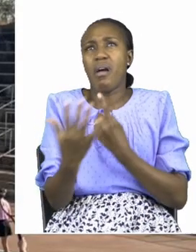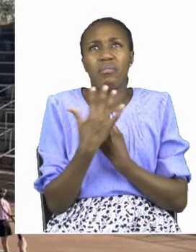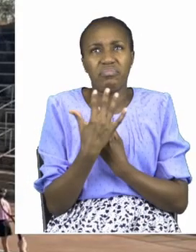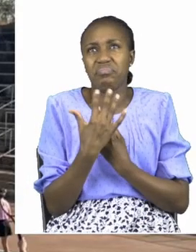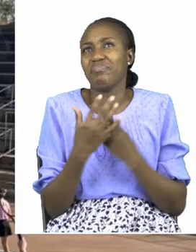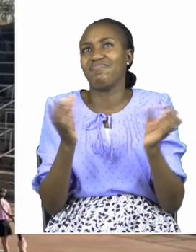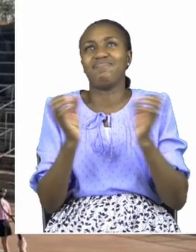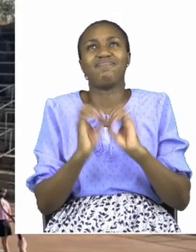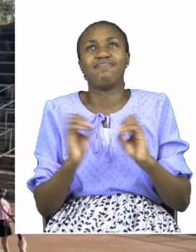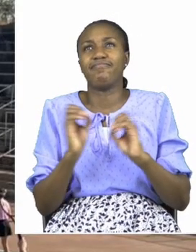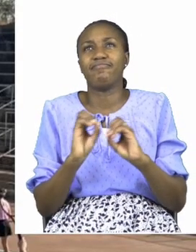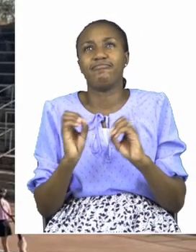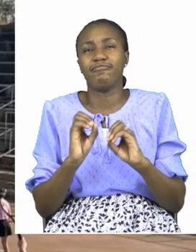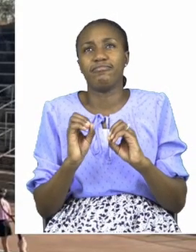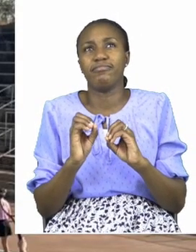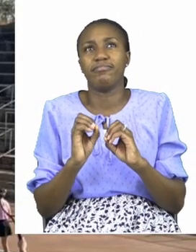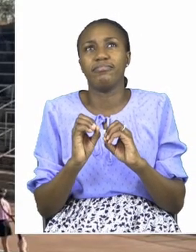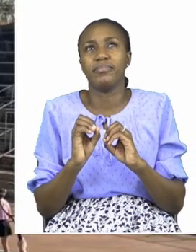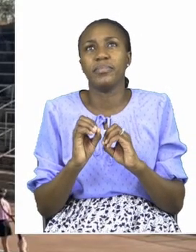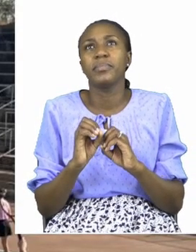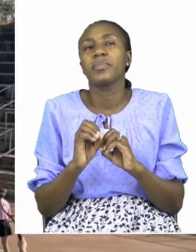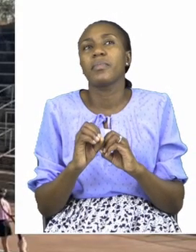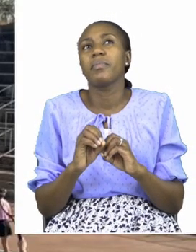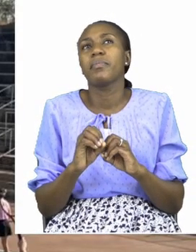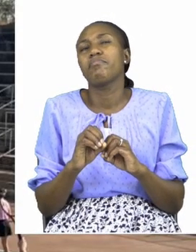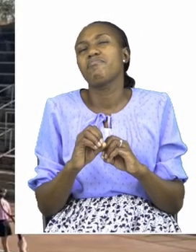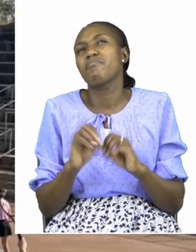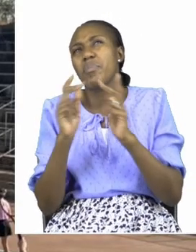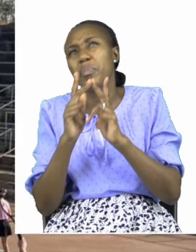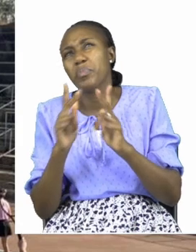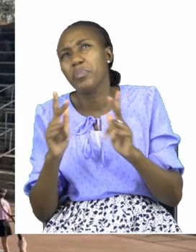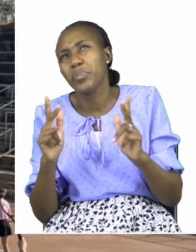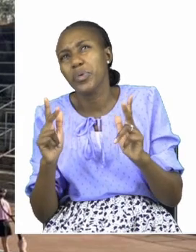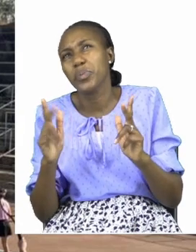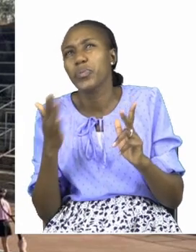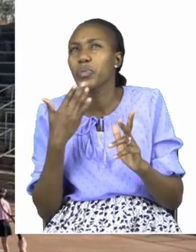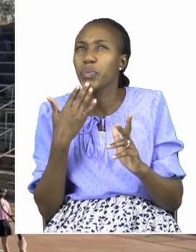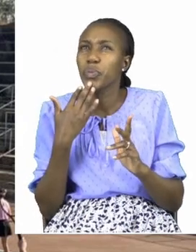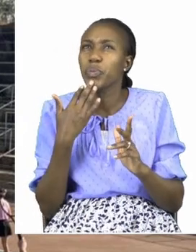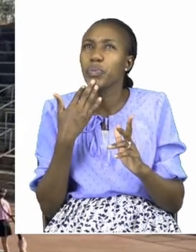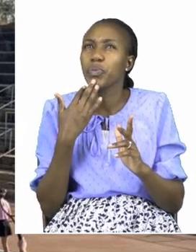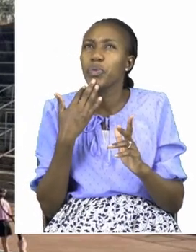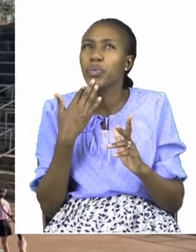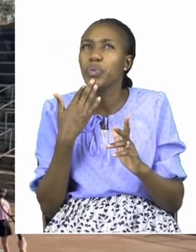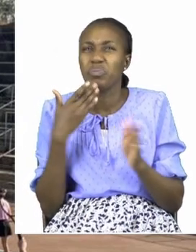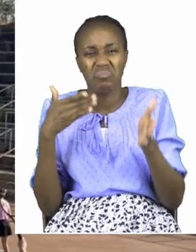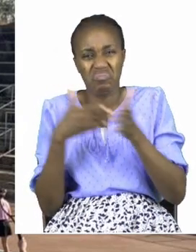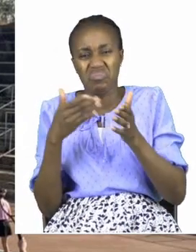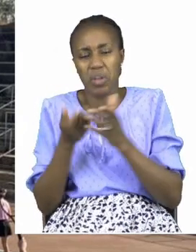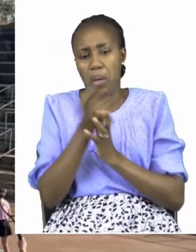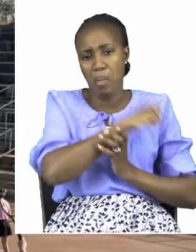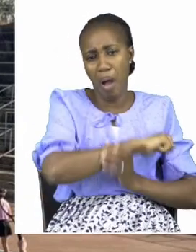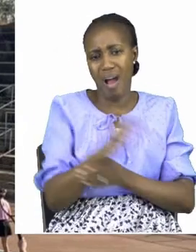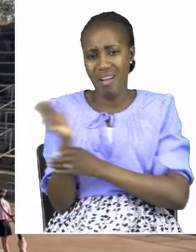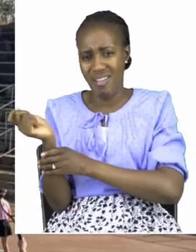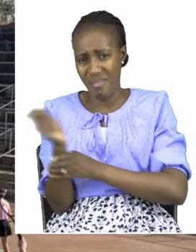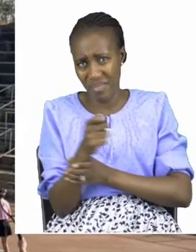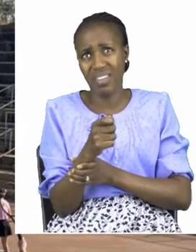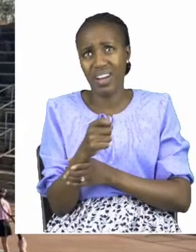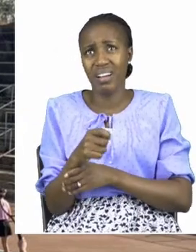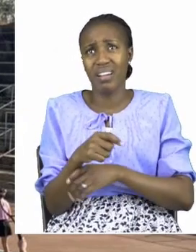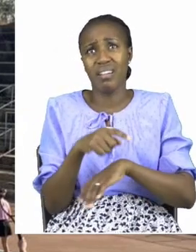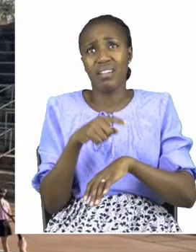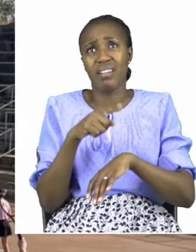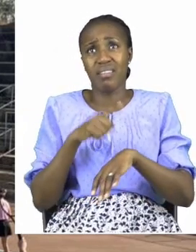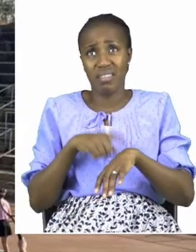place. So even people who stopped playing tennis during the lockdown, they came